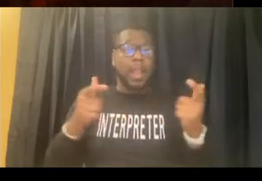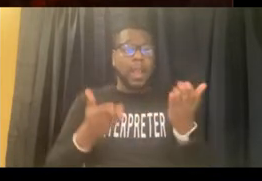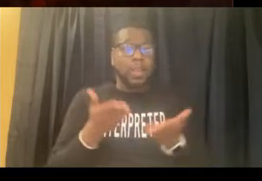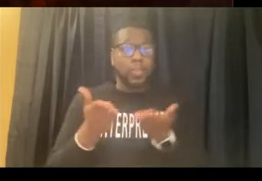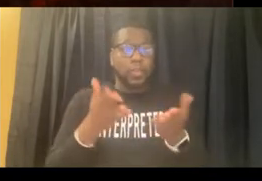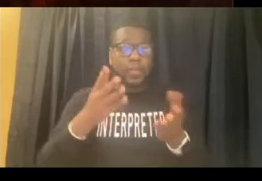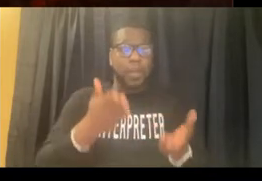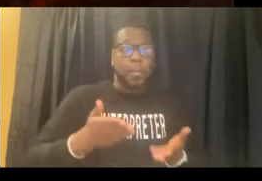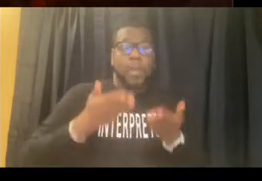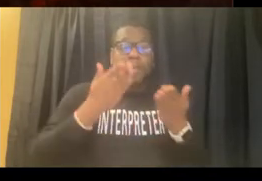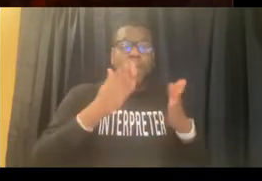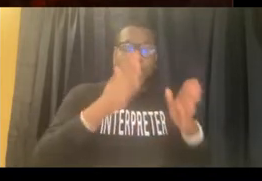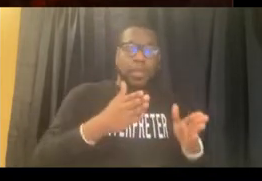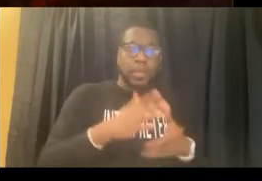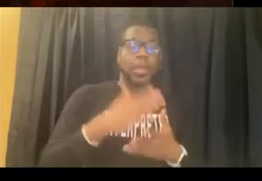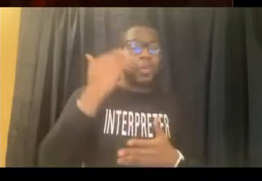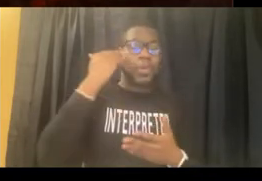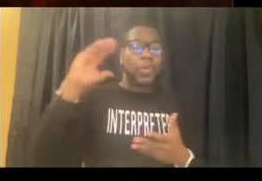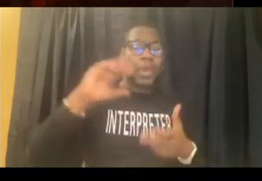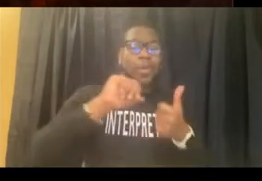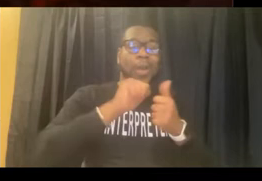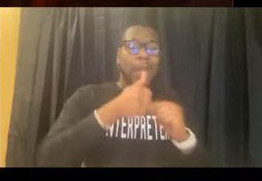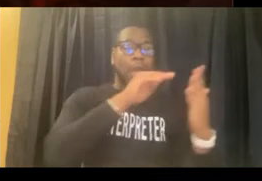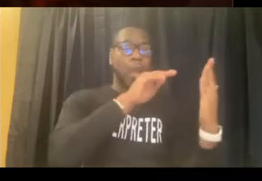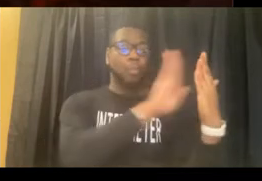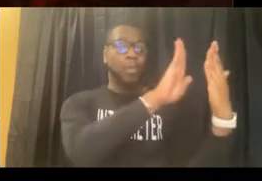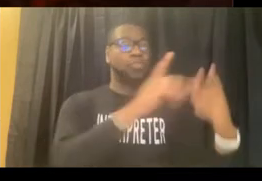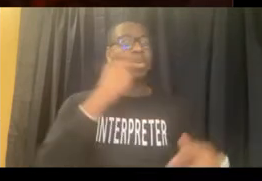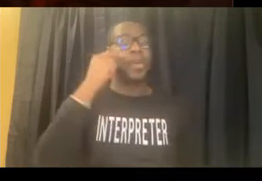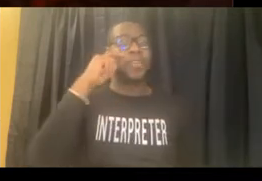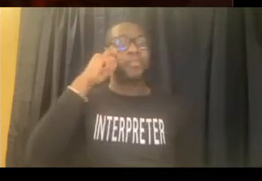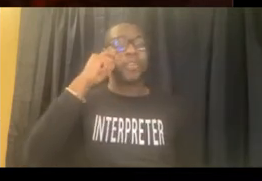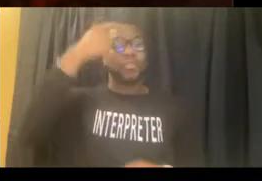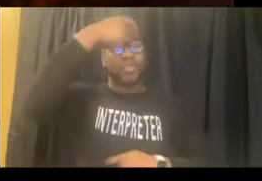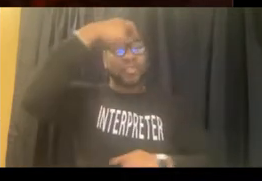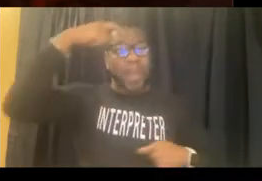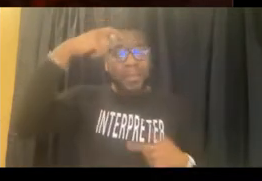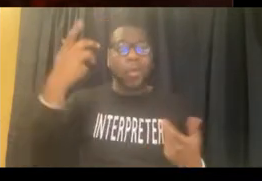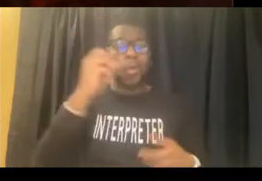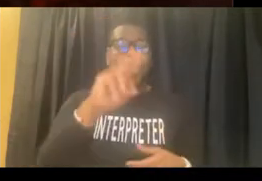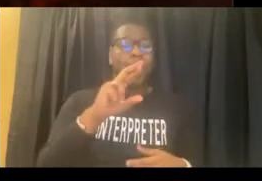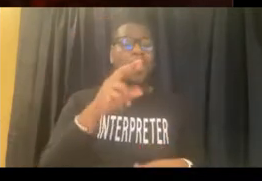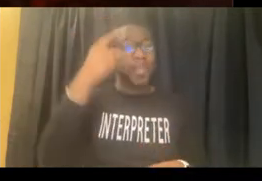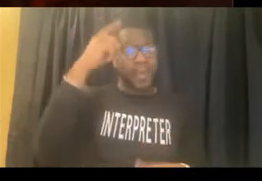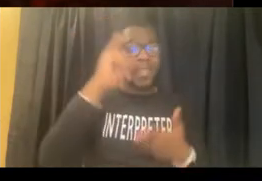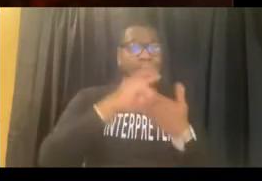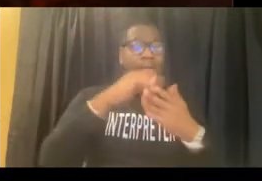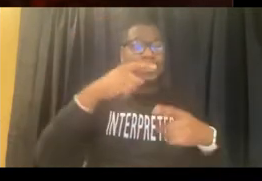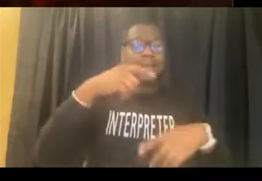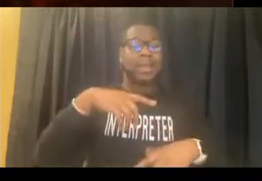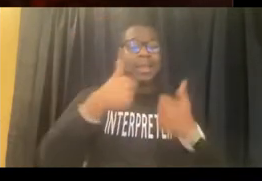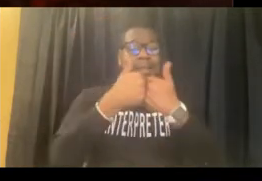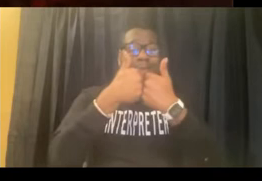didn't know how to address racial trauma and or felt that that was a separate issue than whatever issue